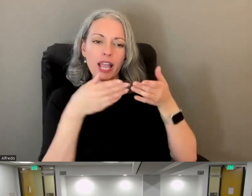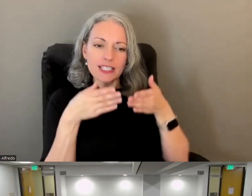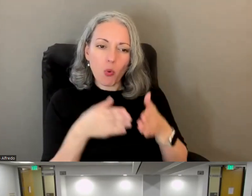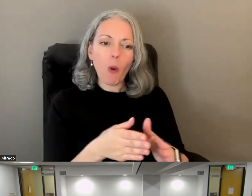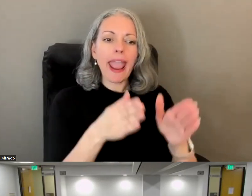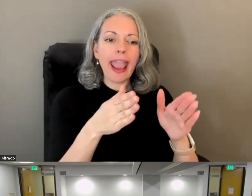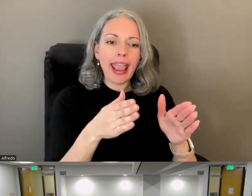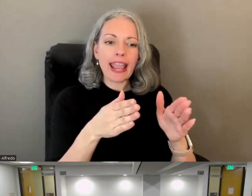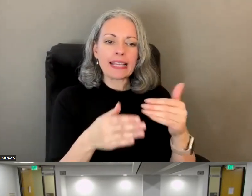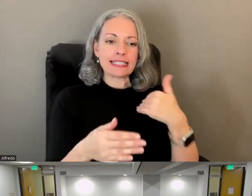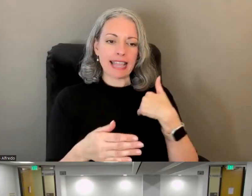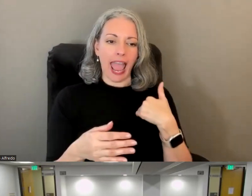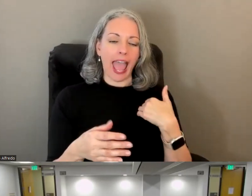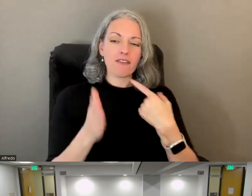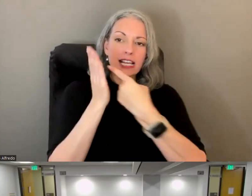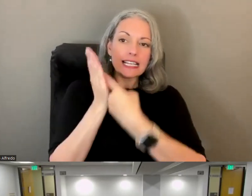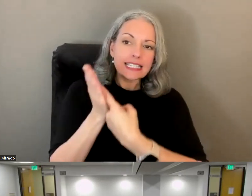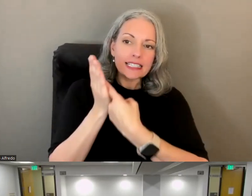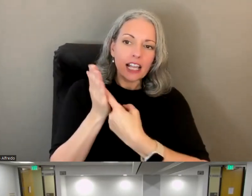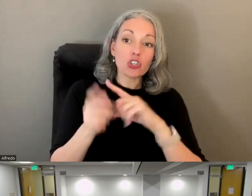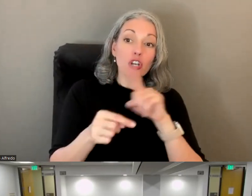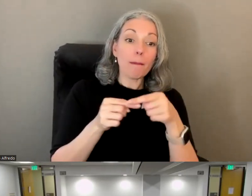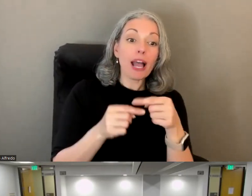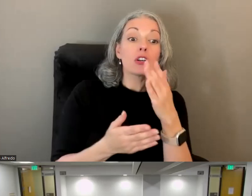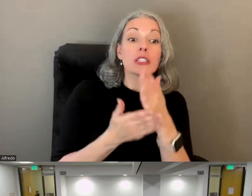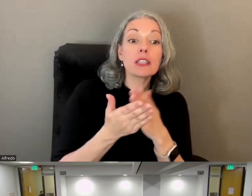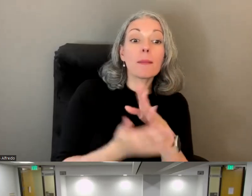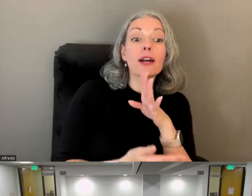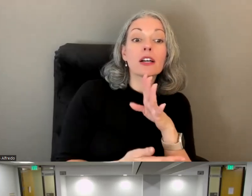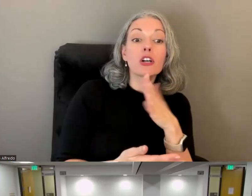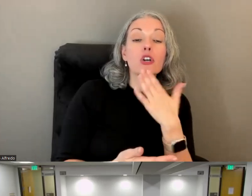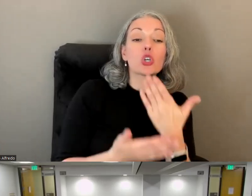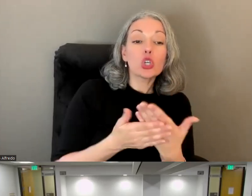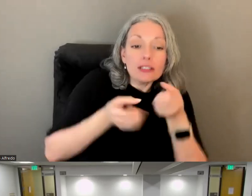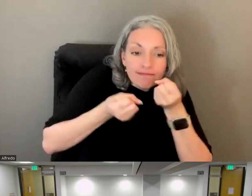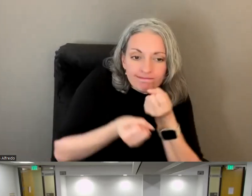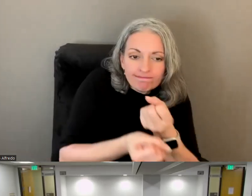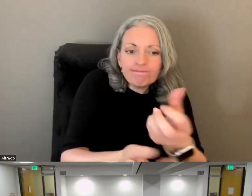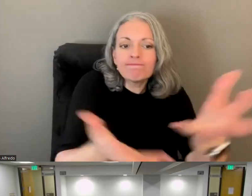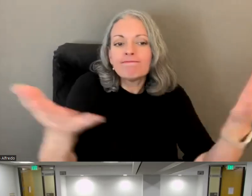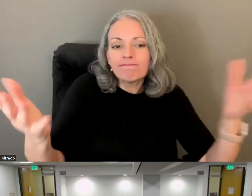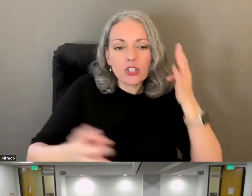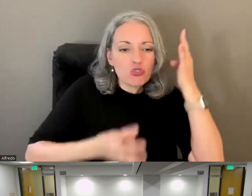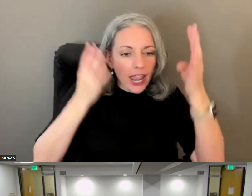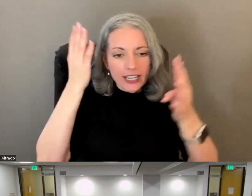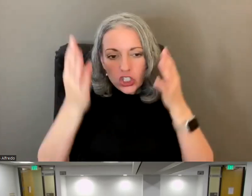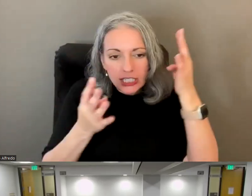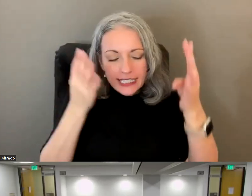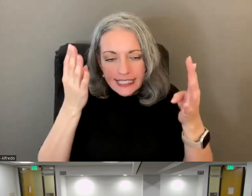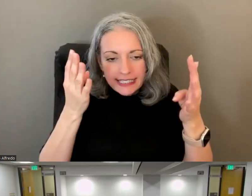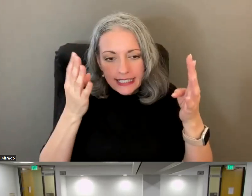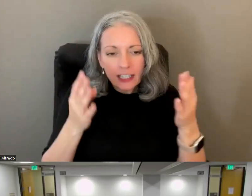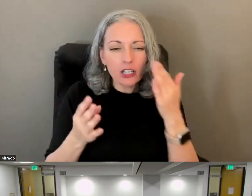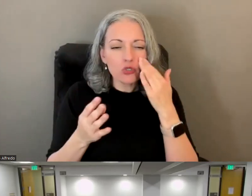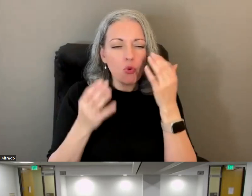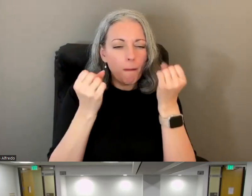to have a discussion about what would be some good distribution marketing strategies, since lots of